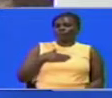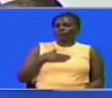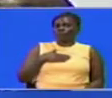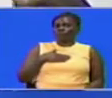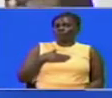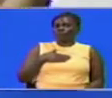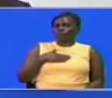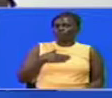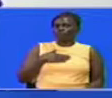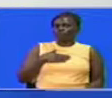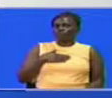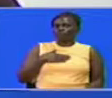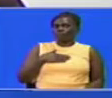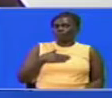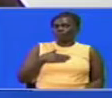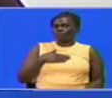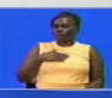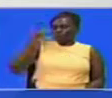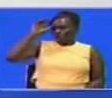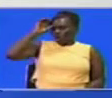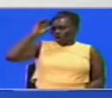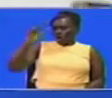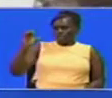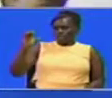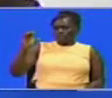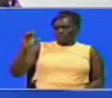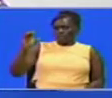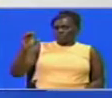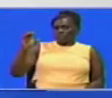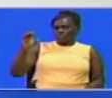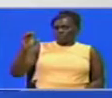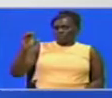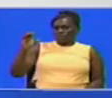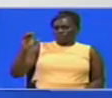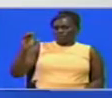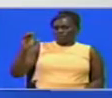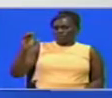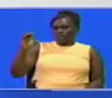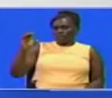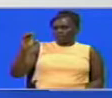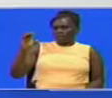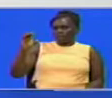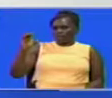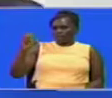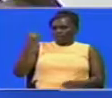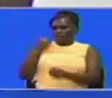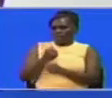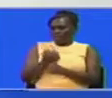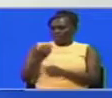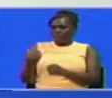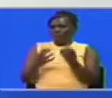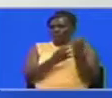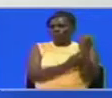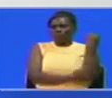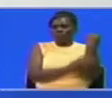is... The concept is make the Tugans poor by